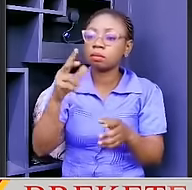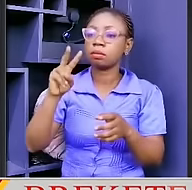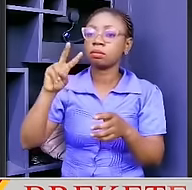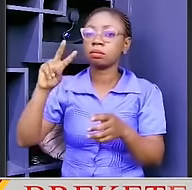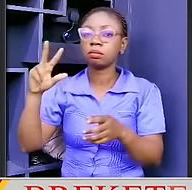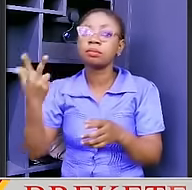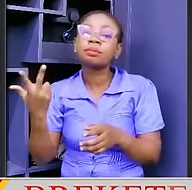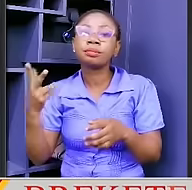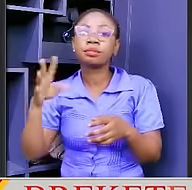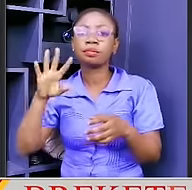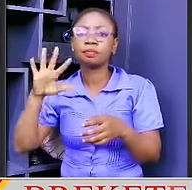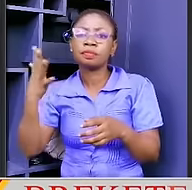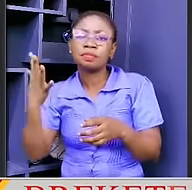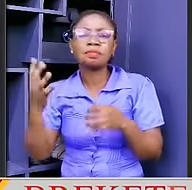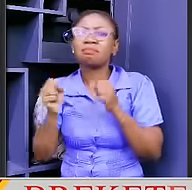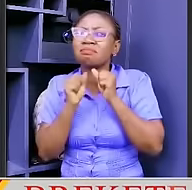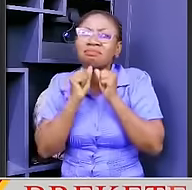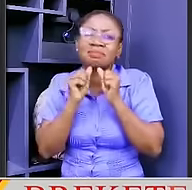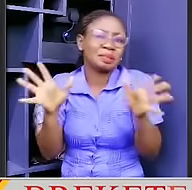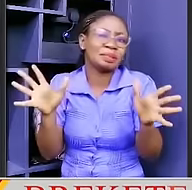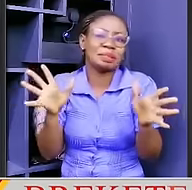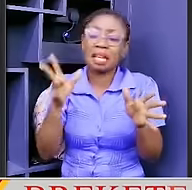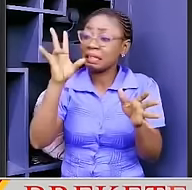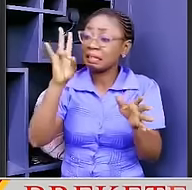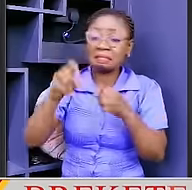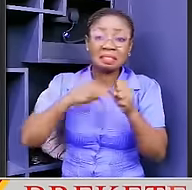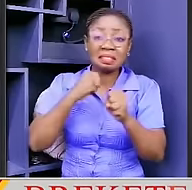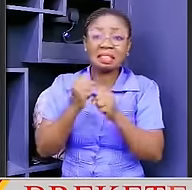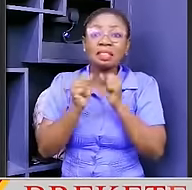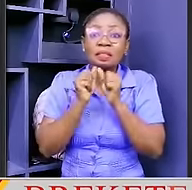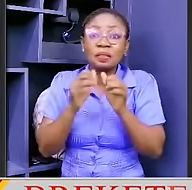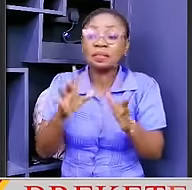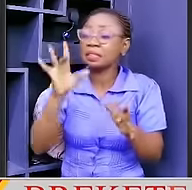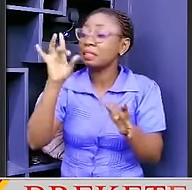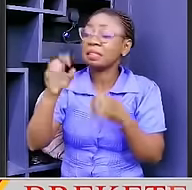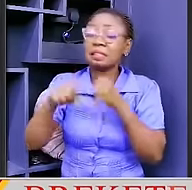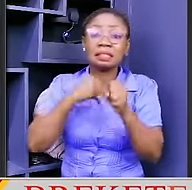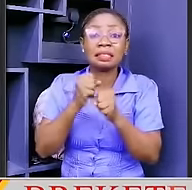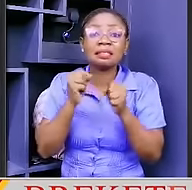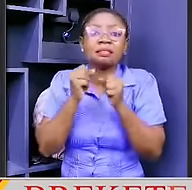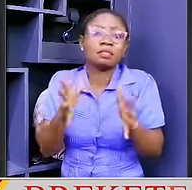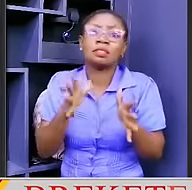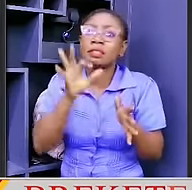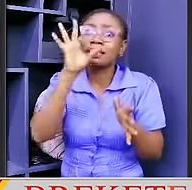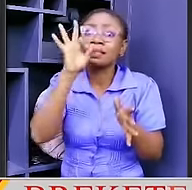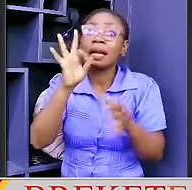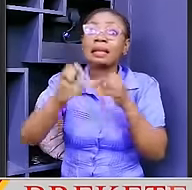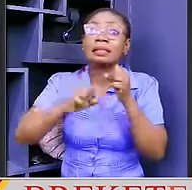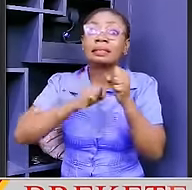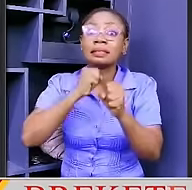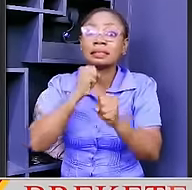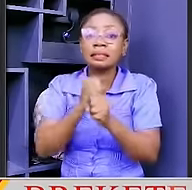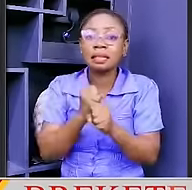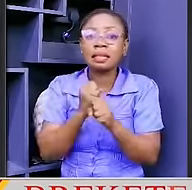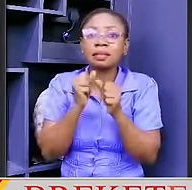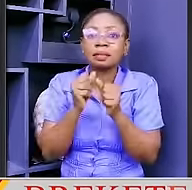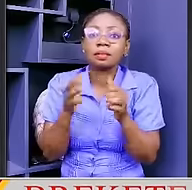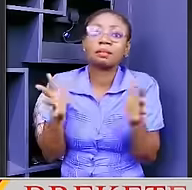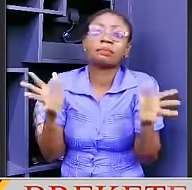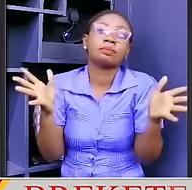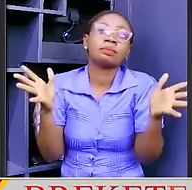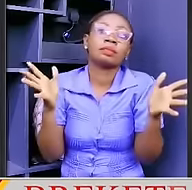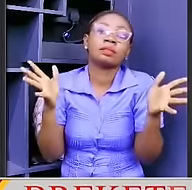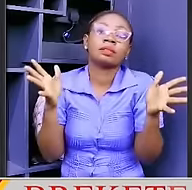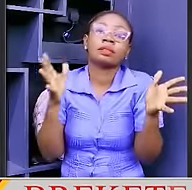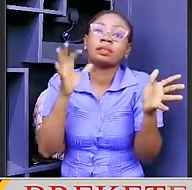year, fifth year, seventh year, eighth year, ninth year. 9 years down the